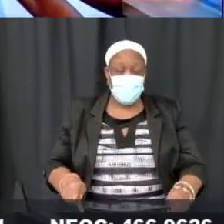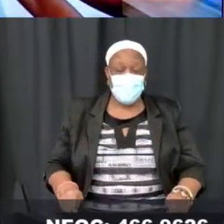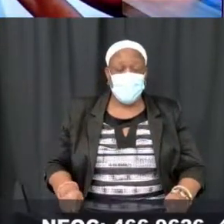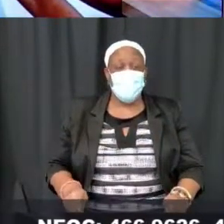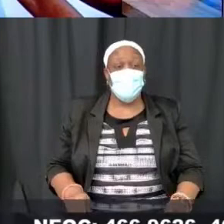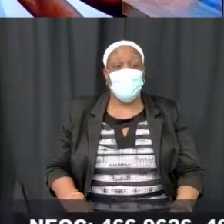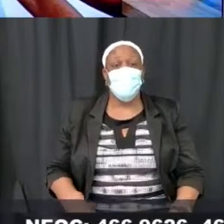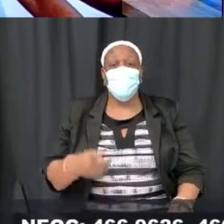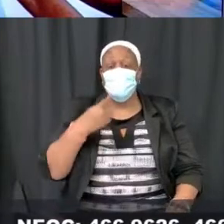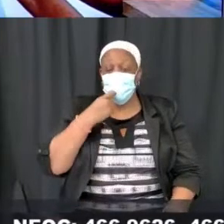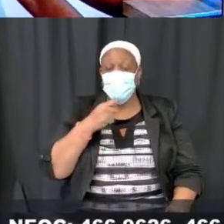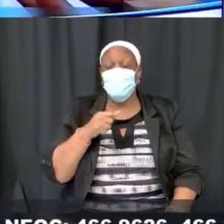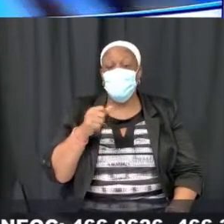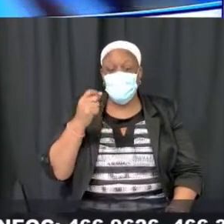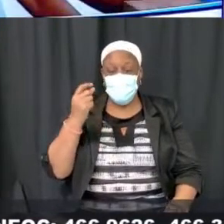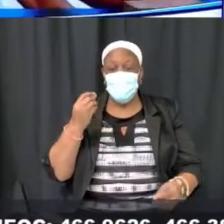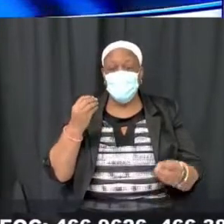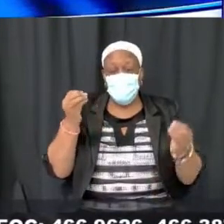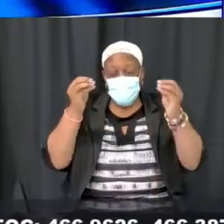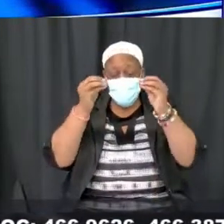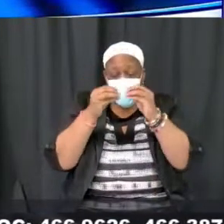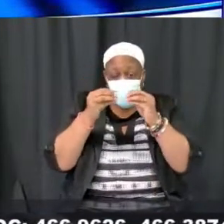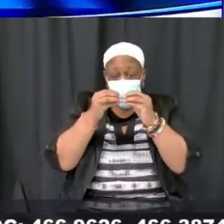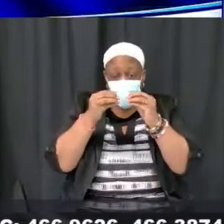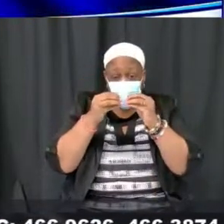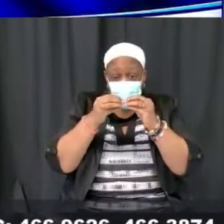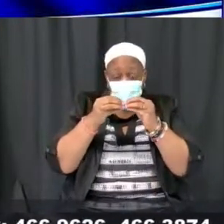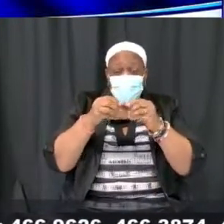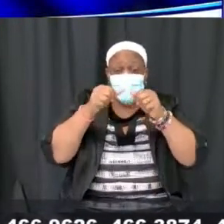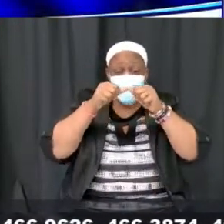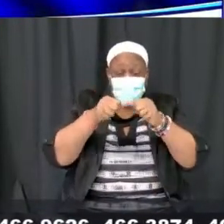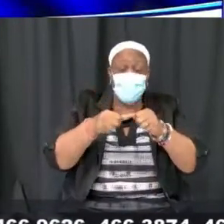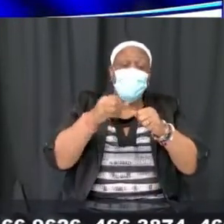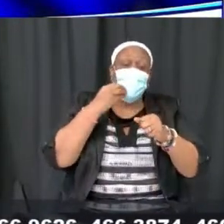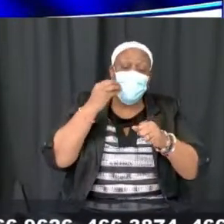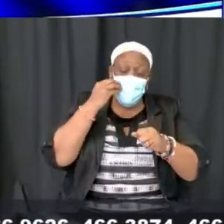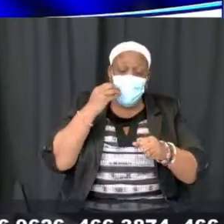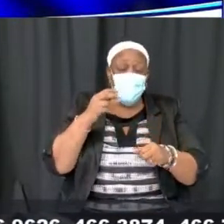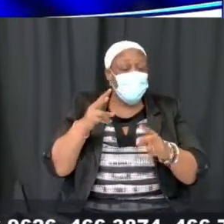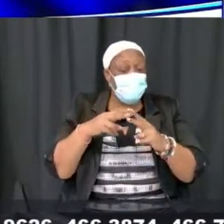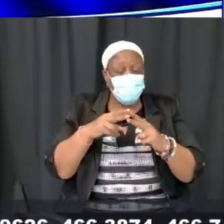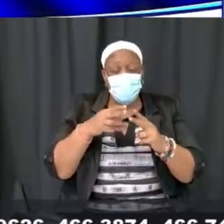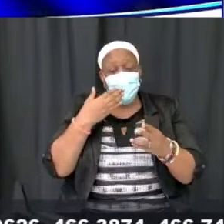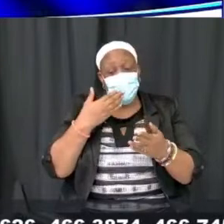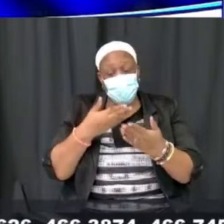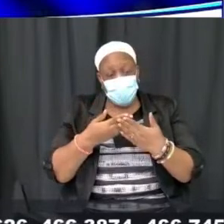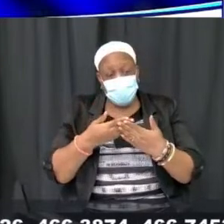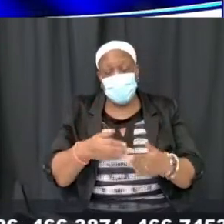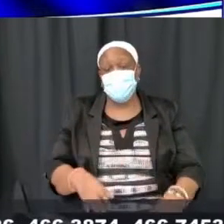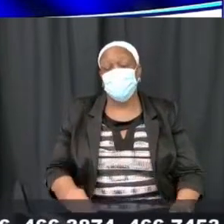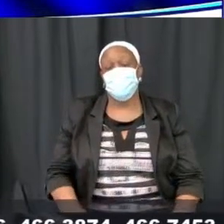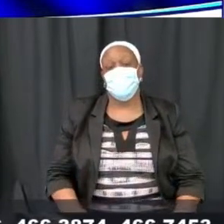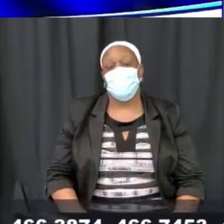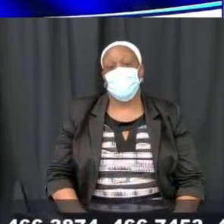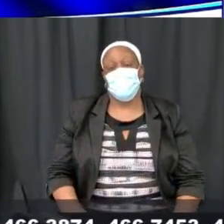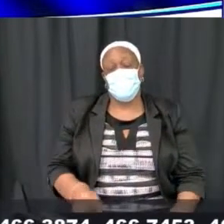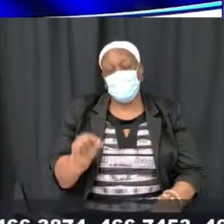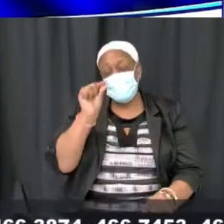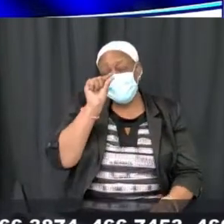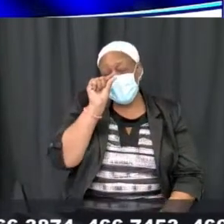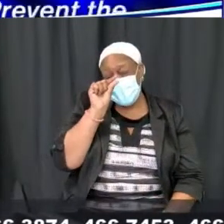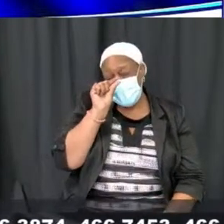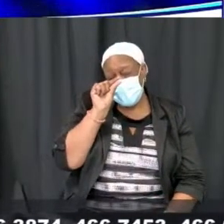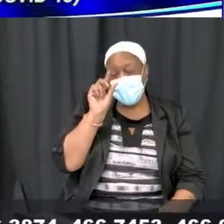and there, these are something that are acceptable. They fall within the plus or minus margin that we expected,